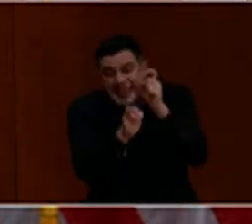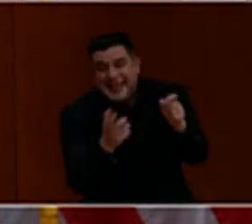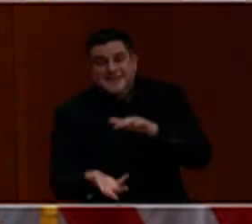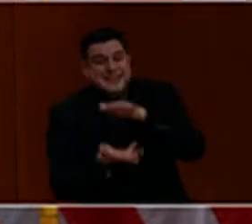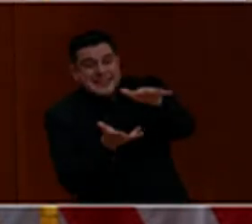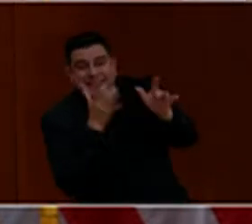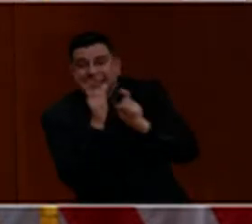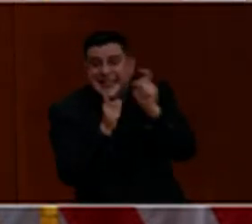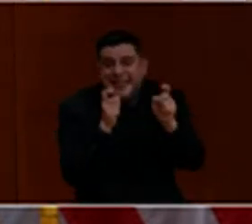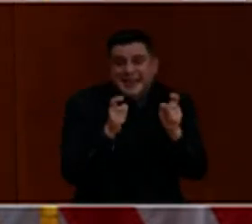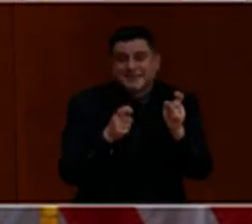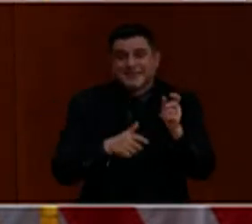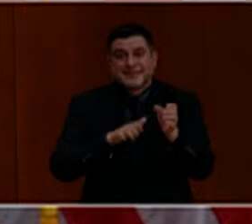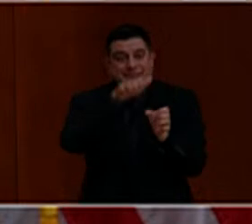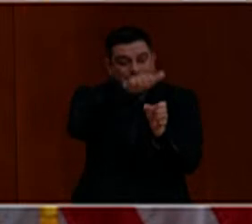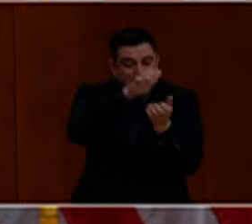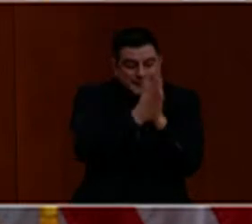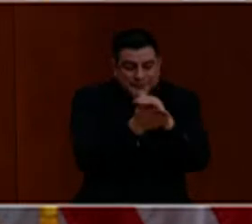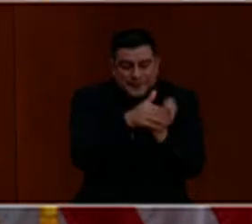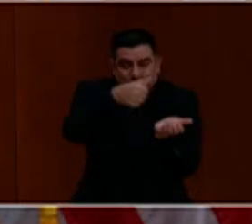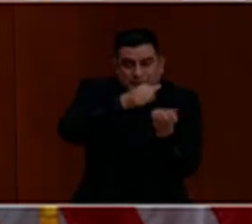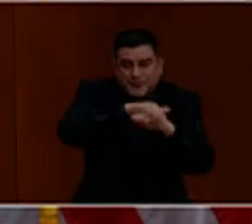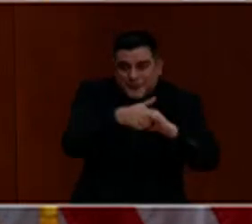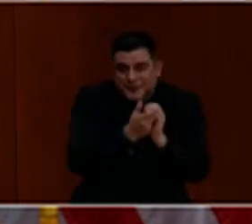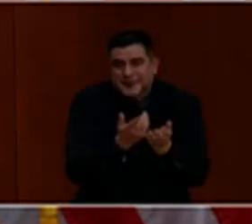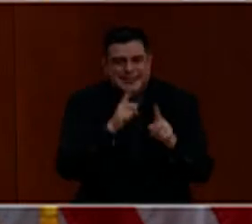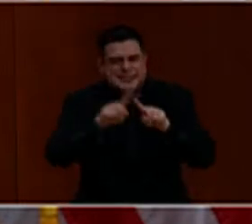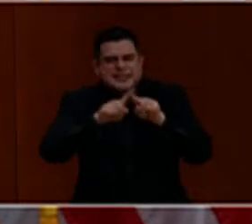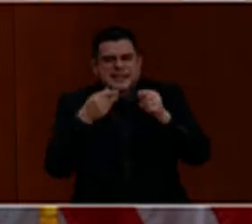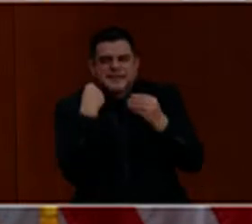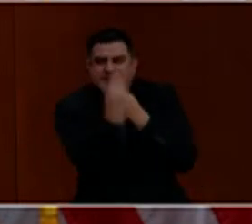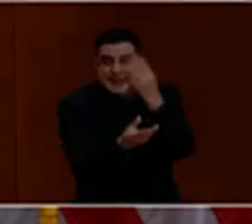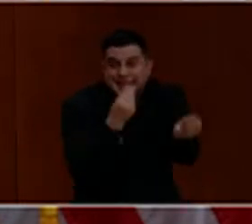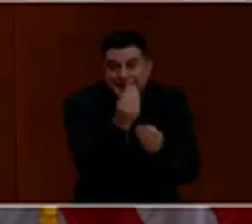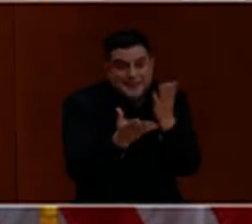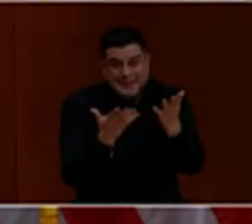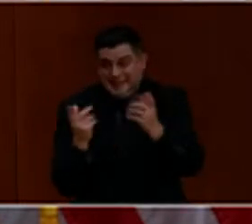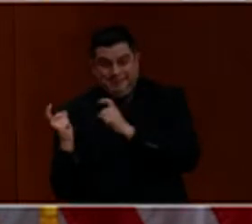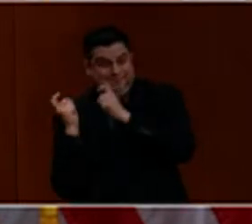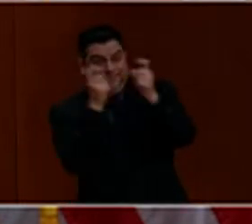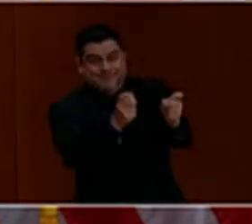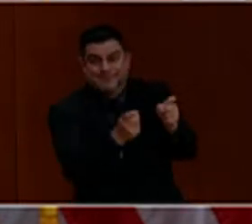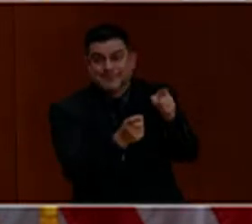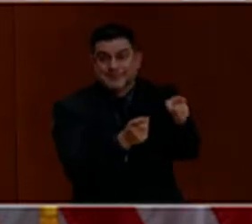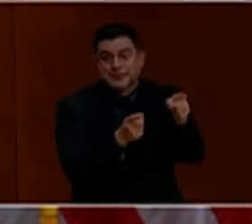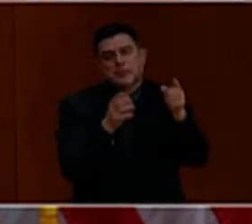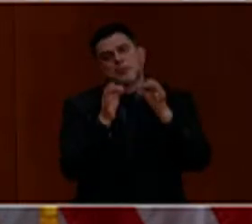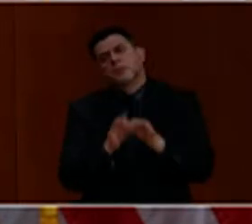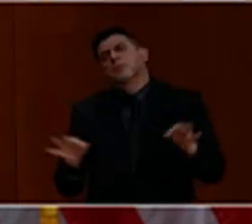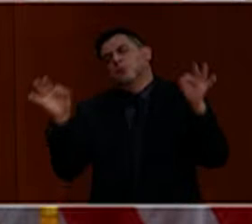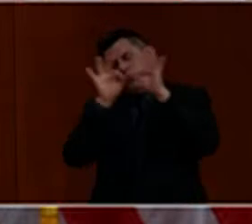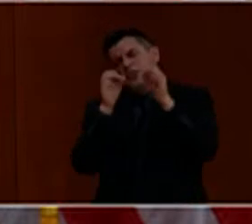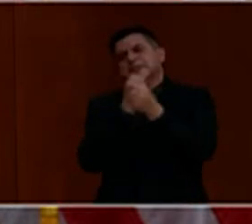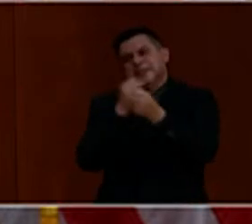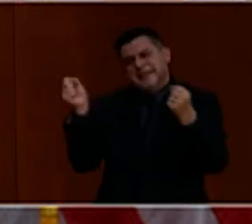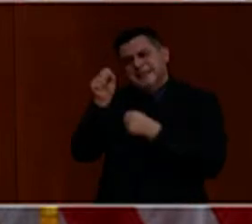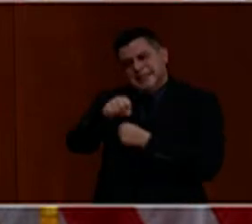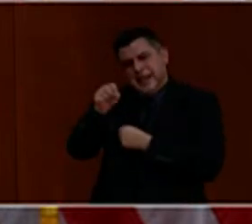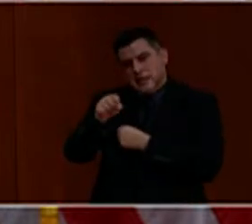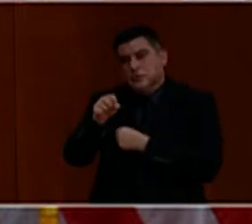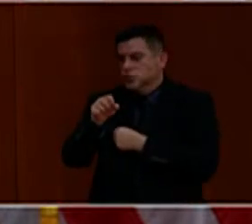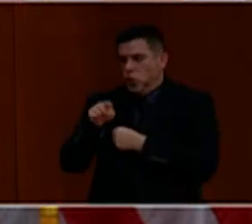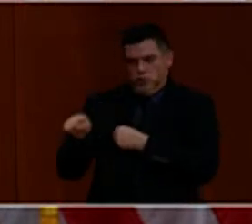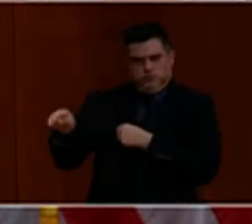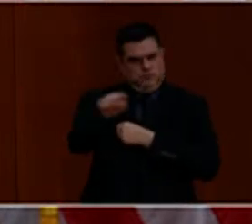of normalcy. So, I think that the safety is very important. I know everybody in all these districts are really working